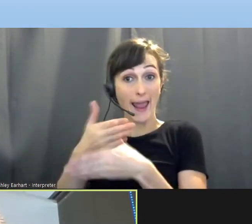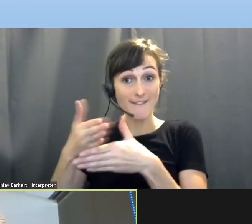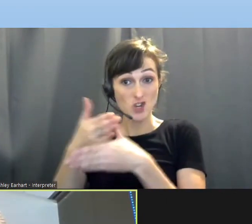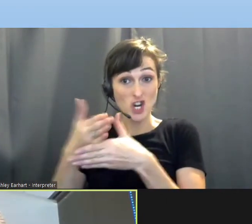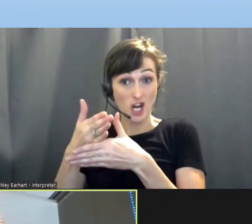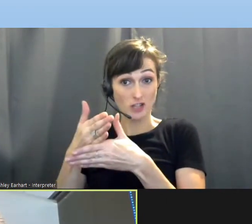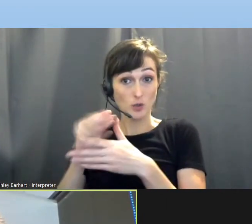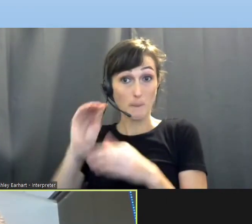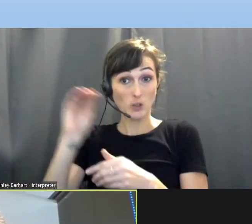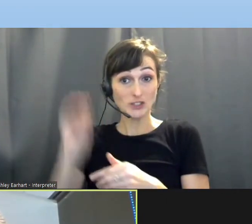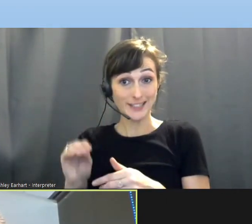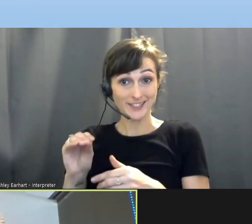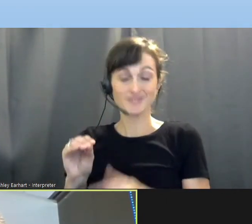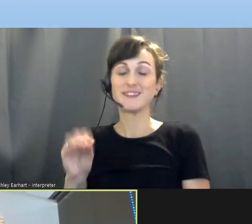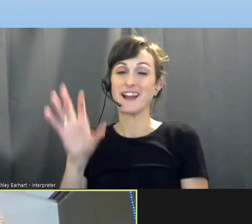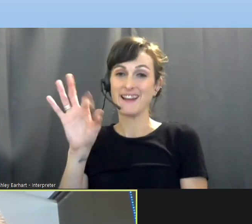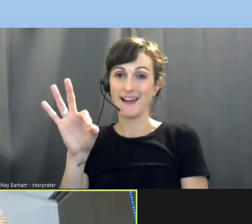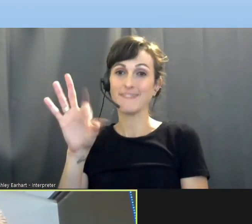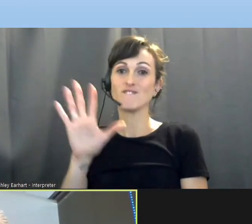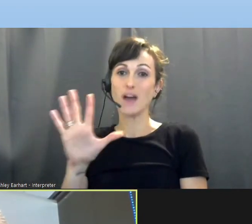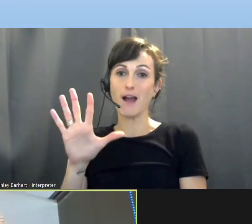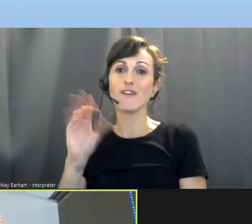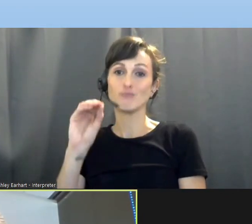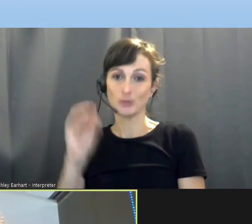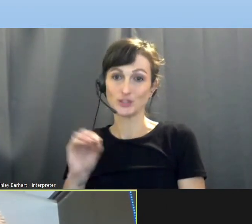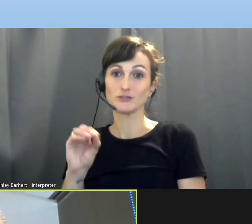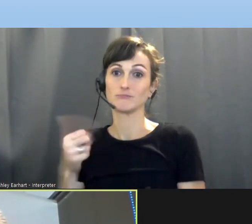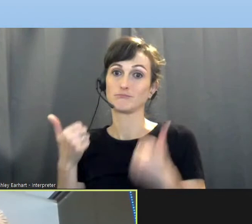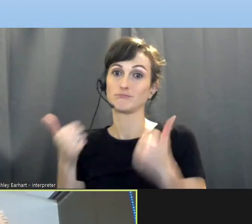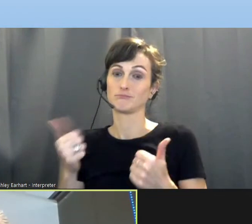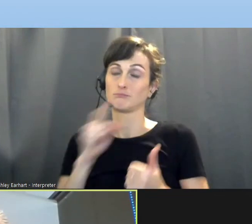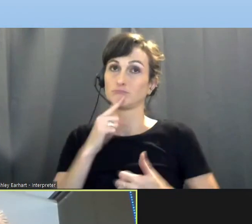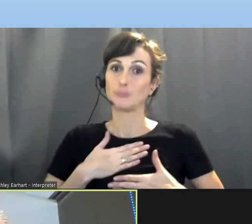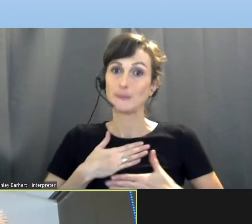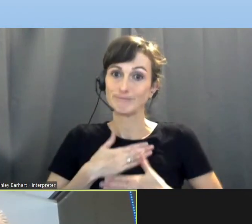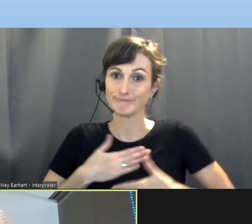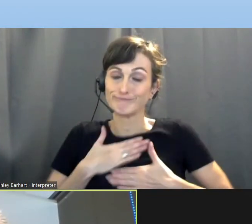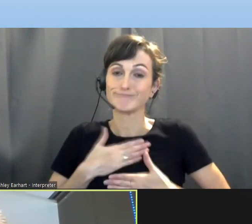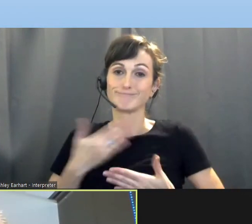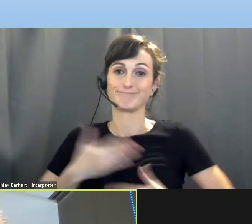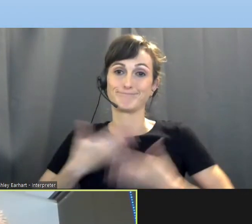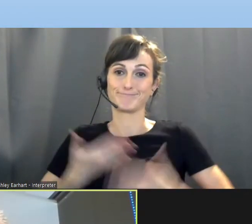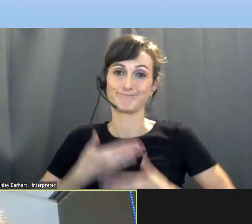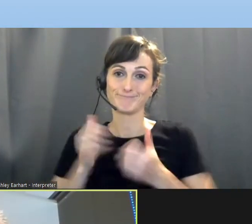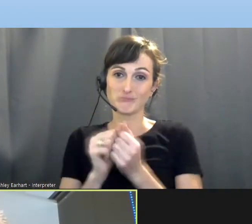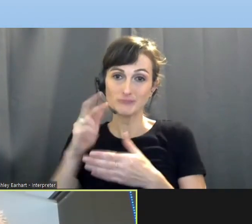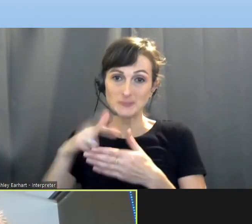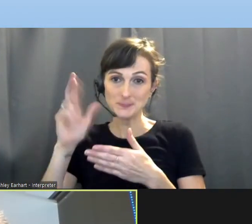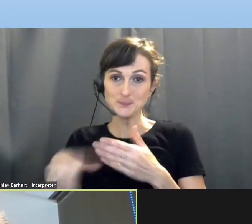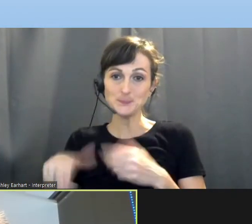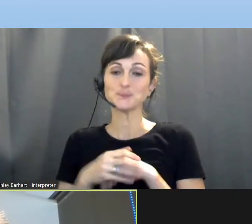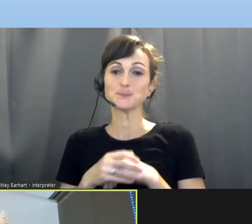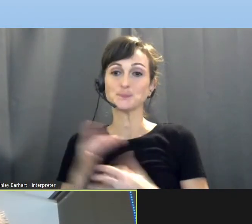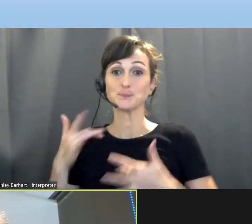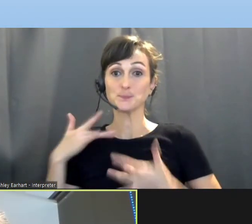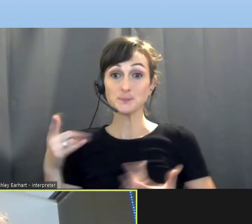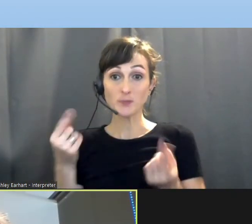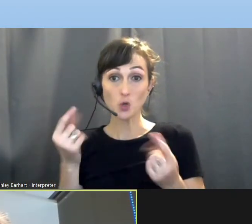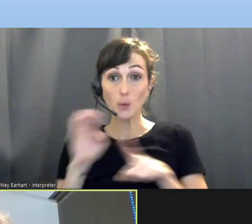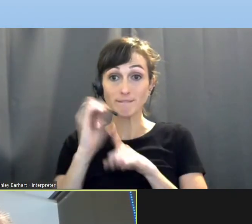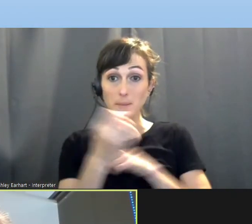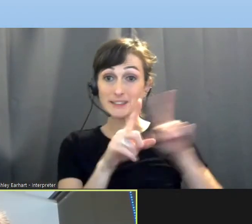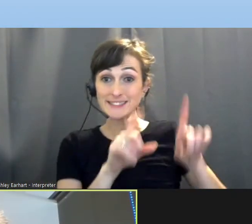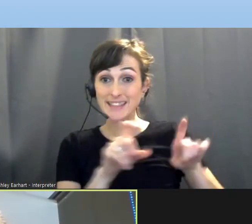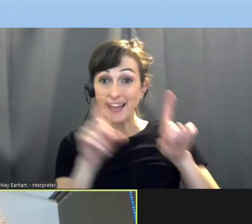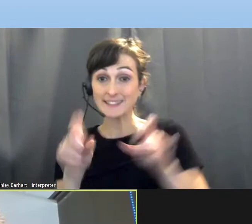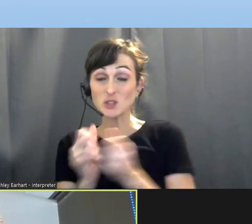overall average was 95%. So quite pleased with the results. And typically when we do environmental testing in some of these